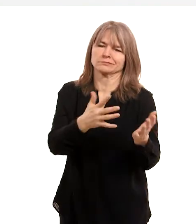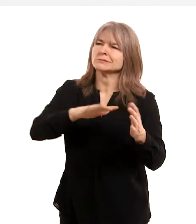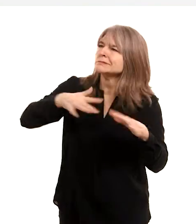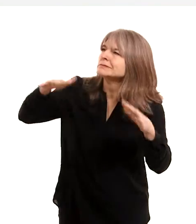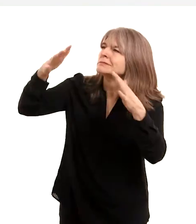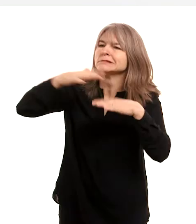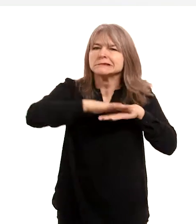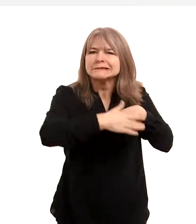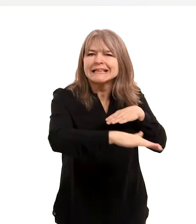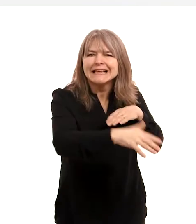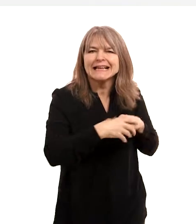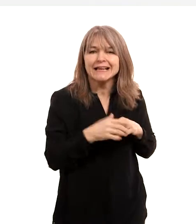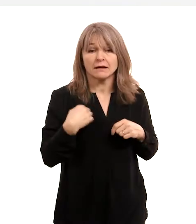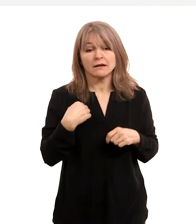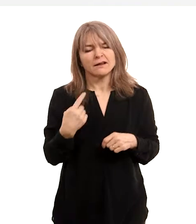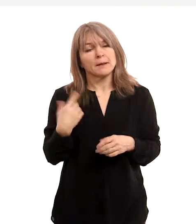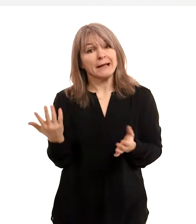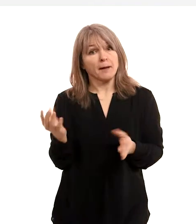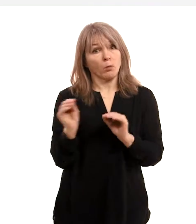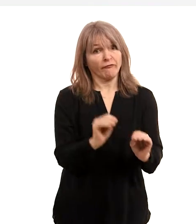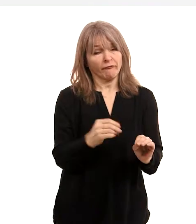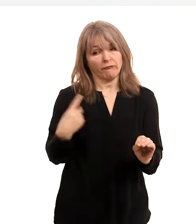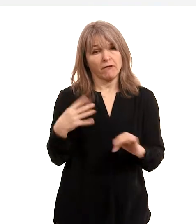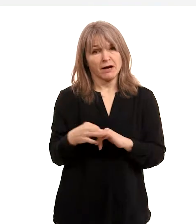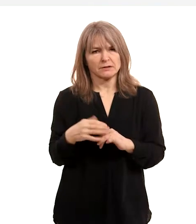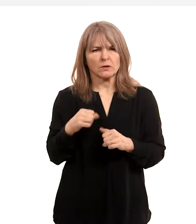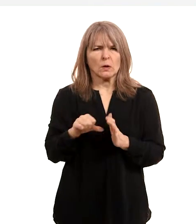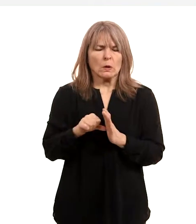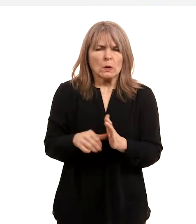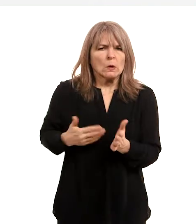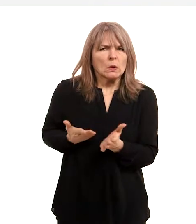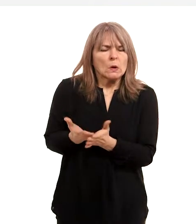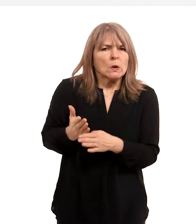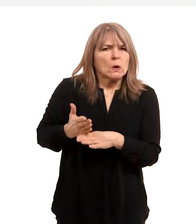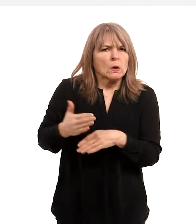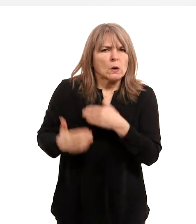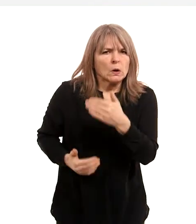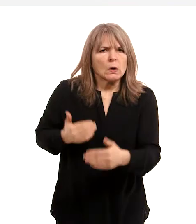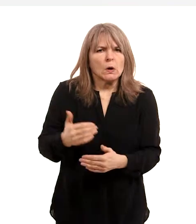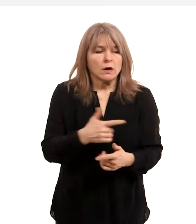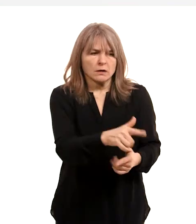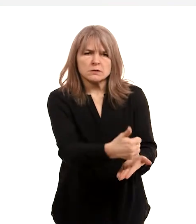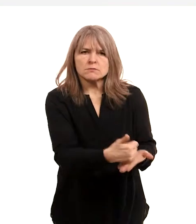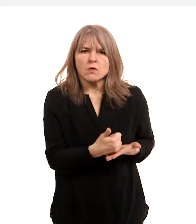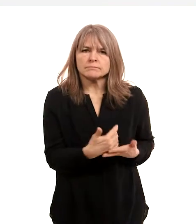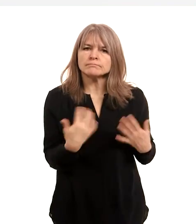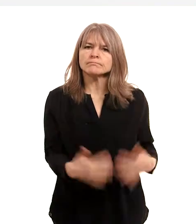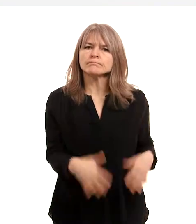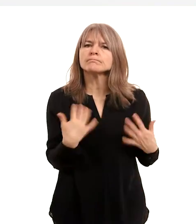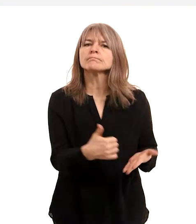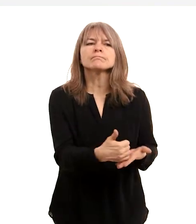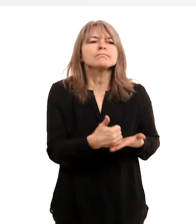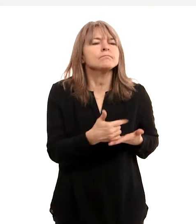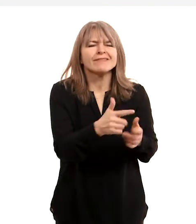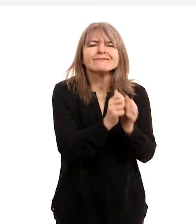in business. But the support we get, and the big thing that I feel is that you are